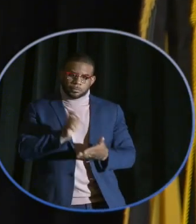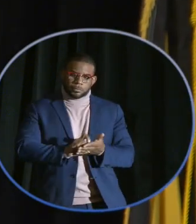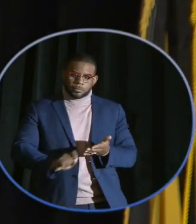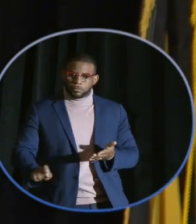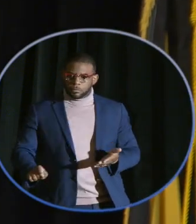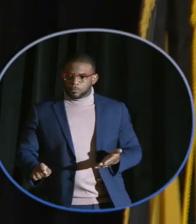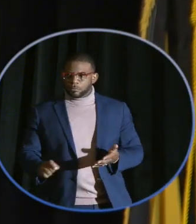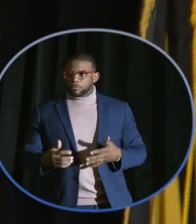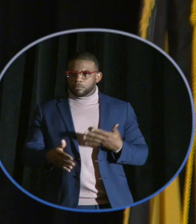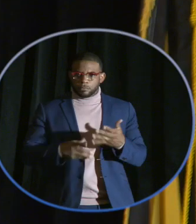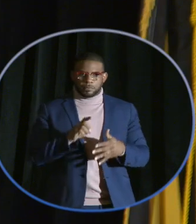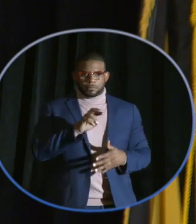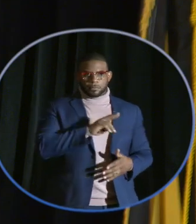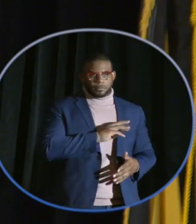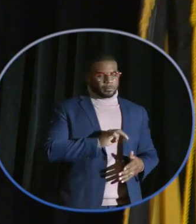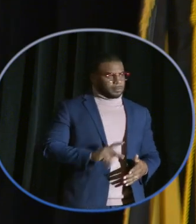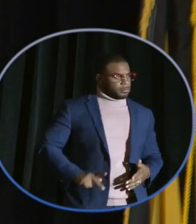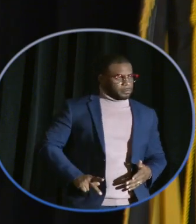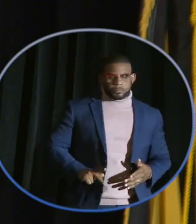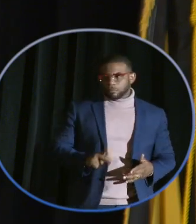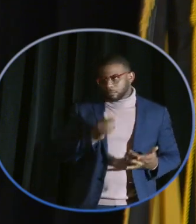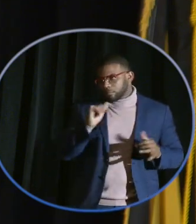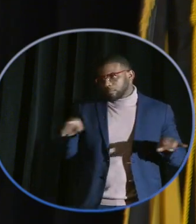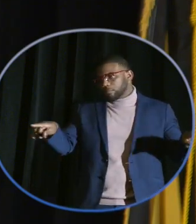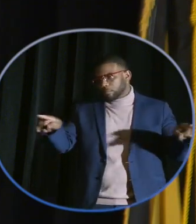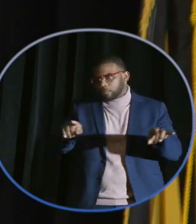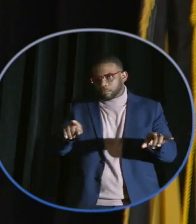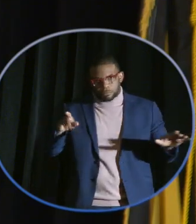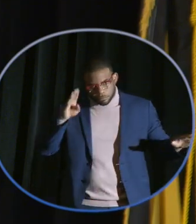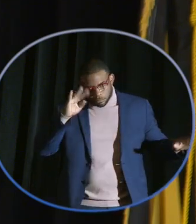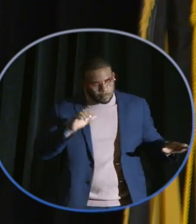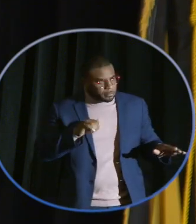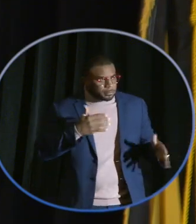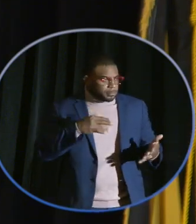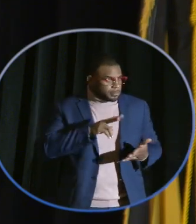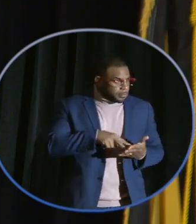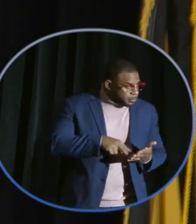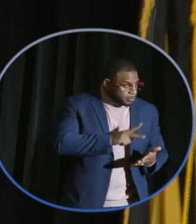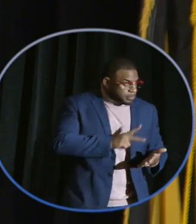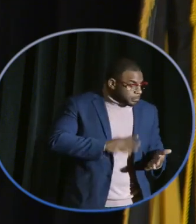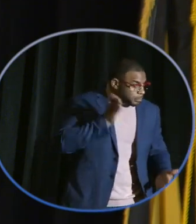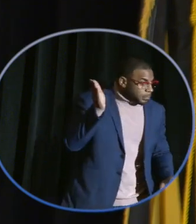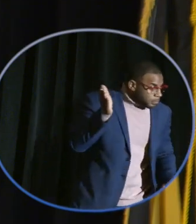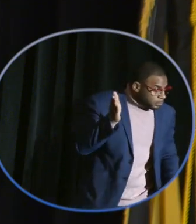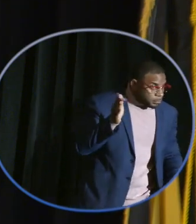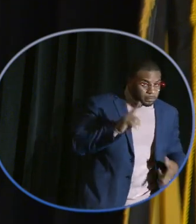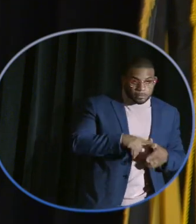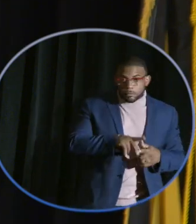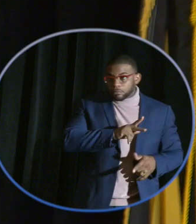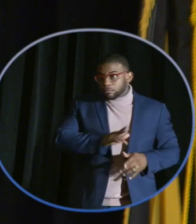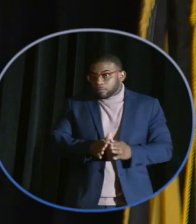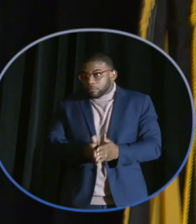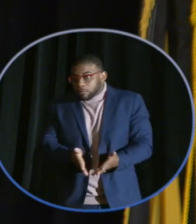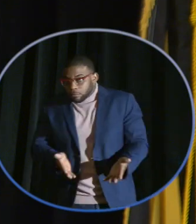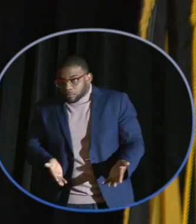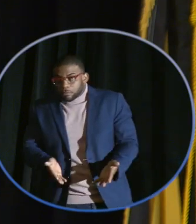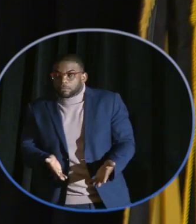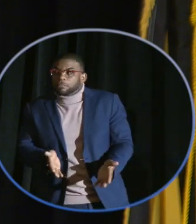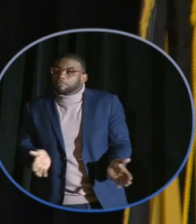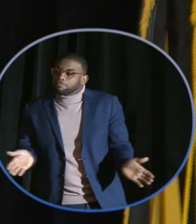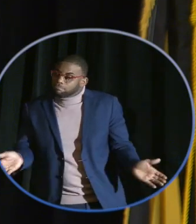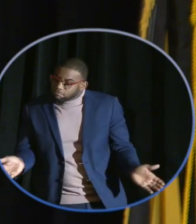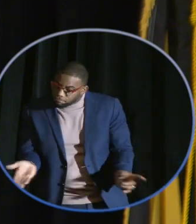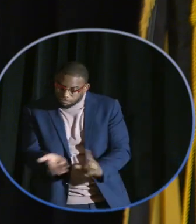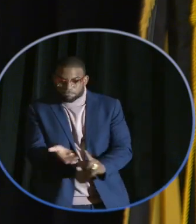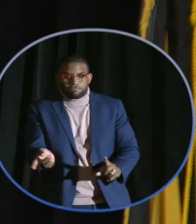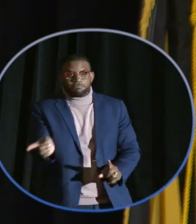writing of Dr. King's. Now, if you all have never read a King speech or a King book, I implore